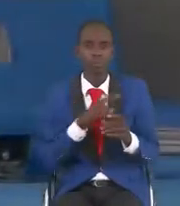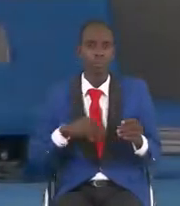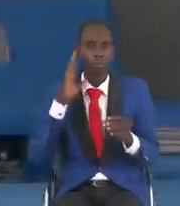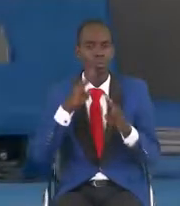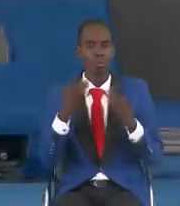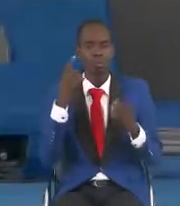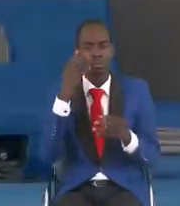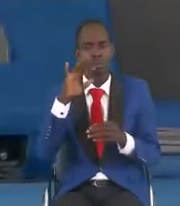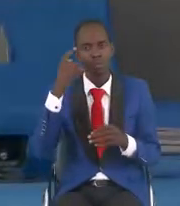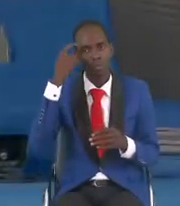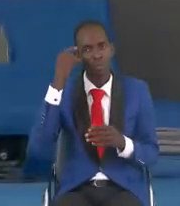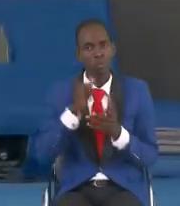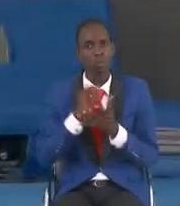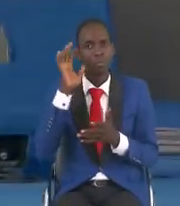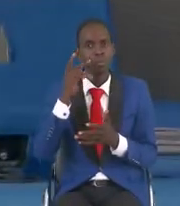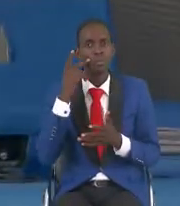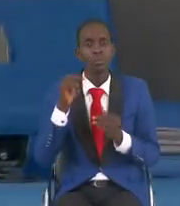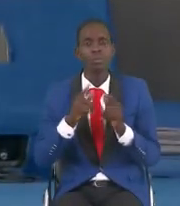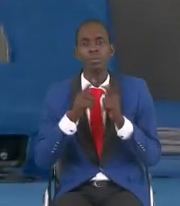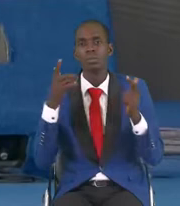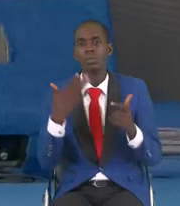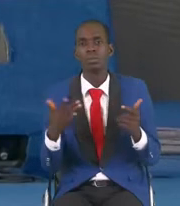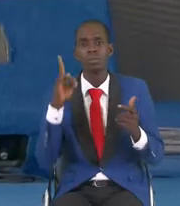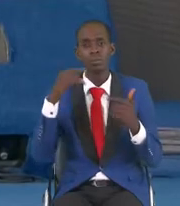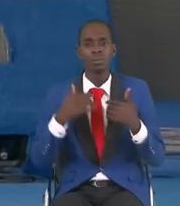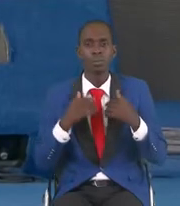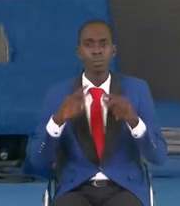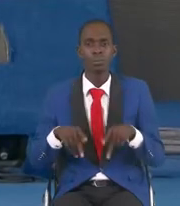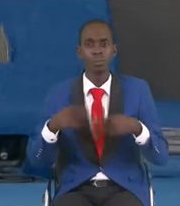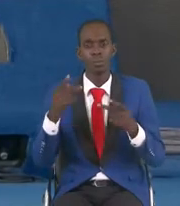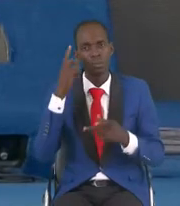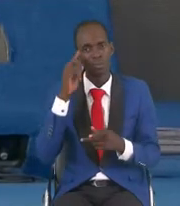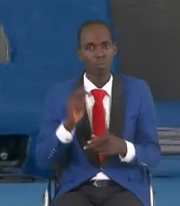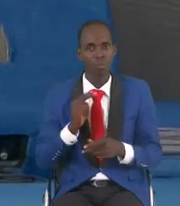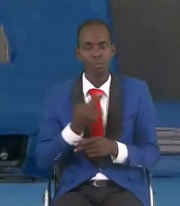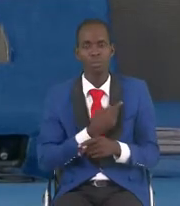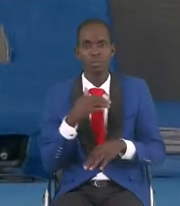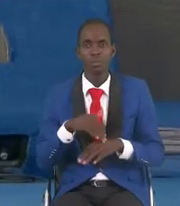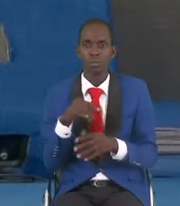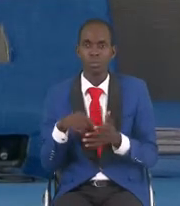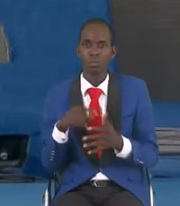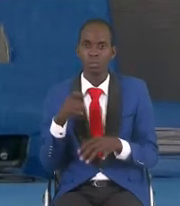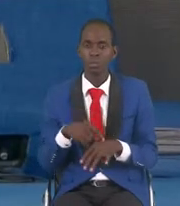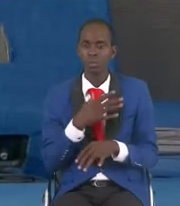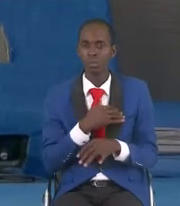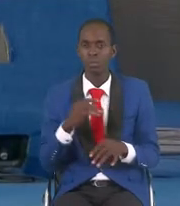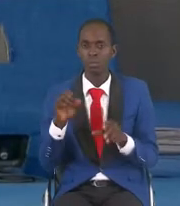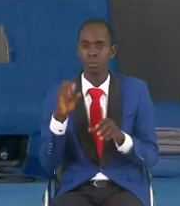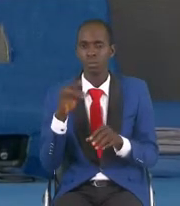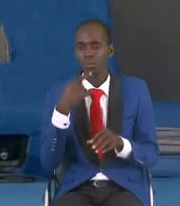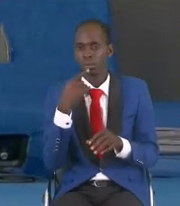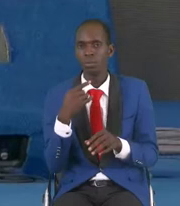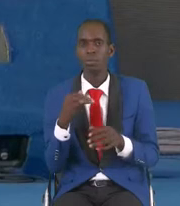will see the great things he has provided for us at this time. And so he says, my long suffering